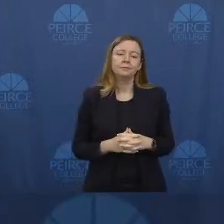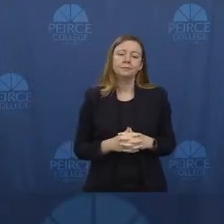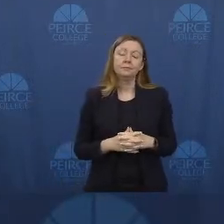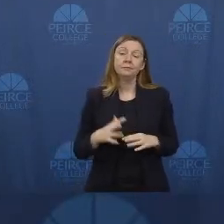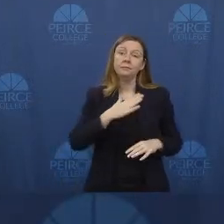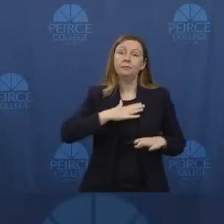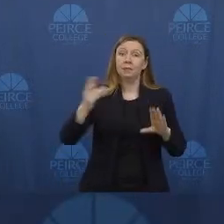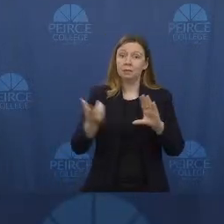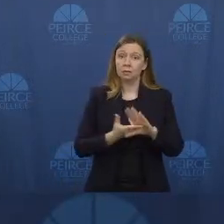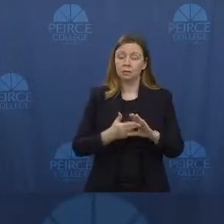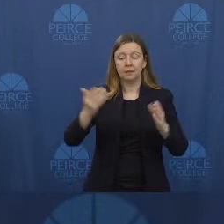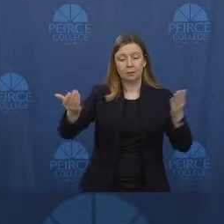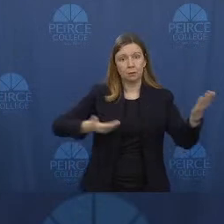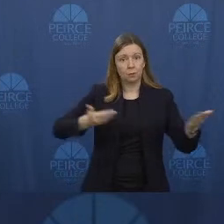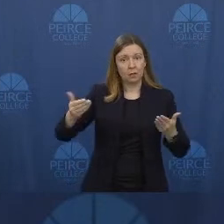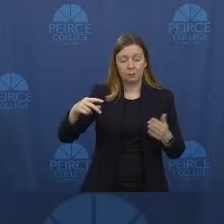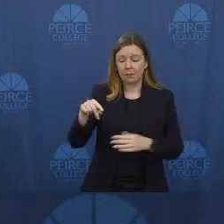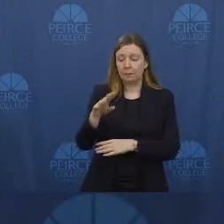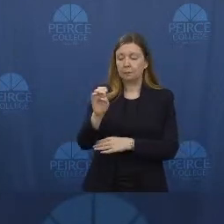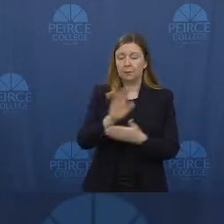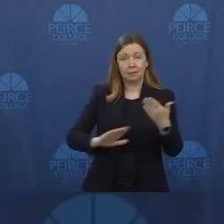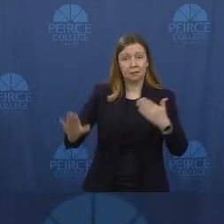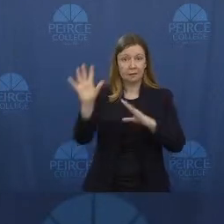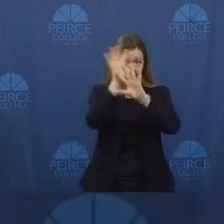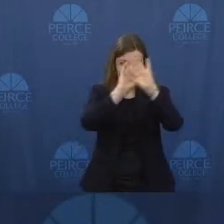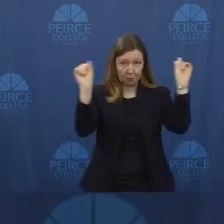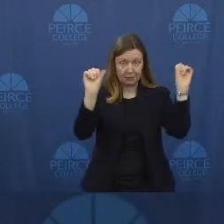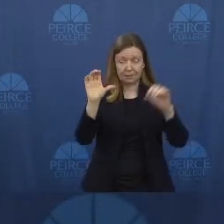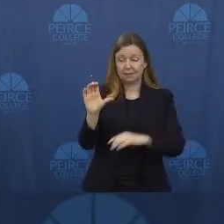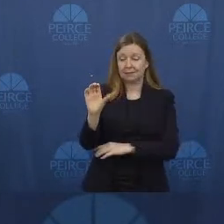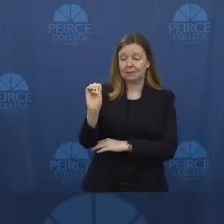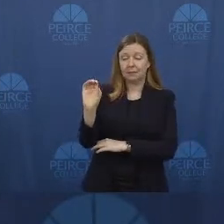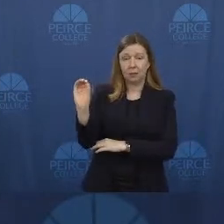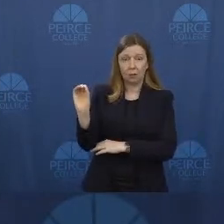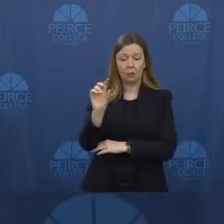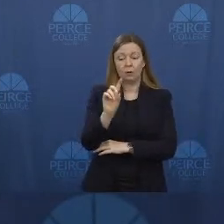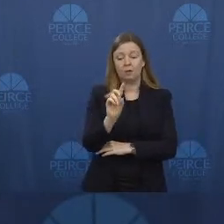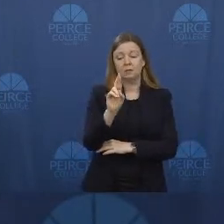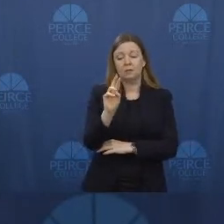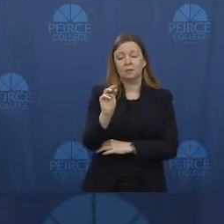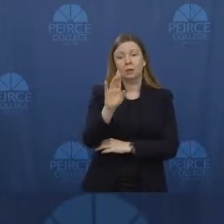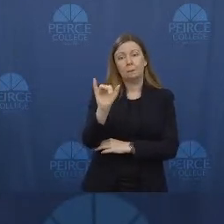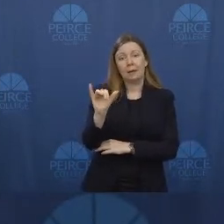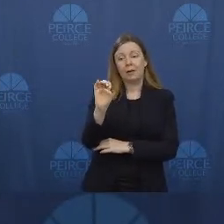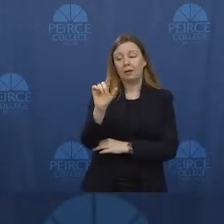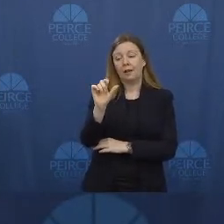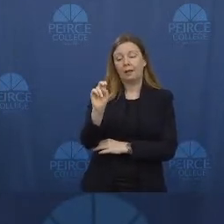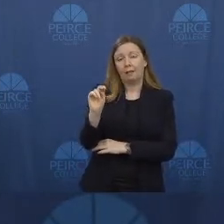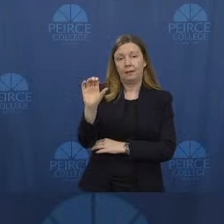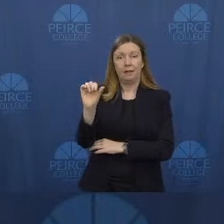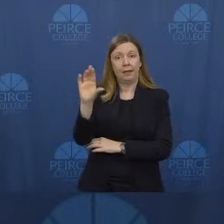Please join me in welcoming Peirce College President and CEO, Dr. Mary Ellen Caro.